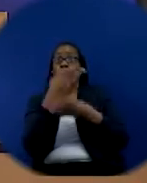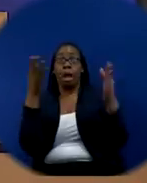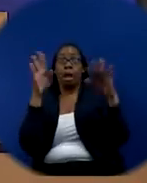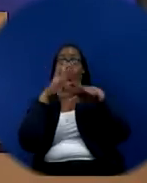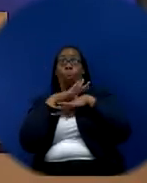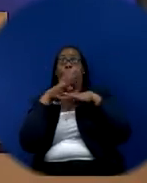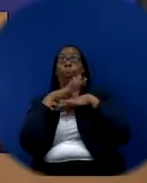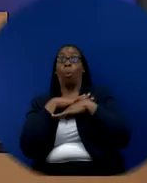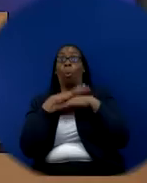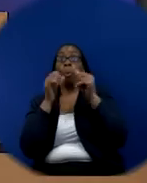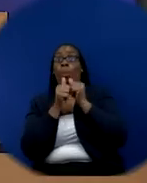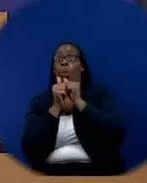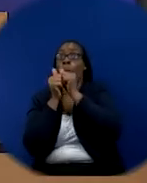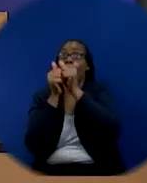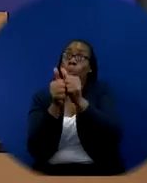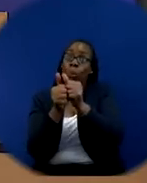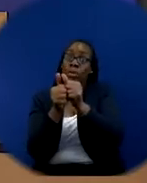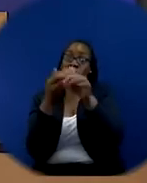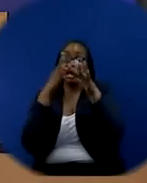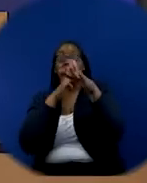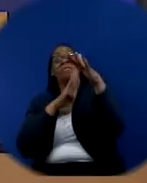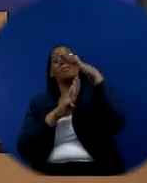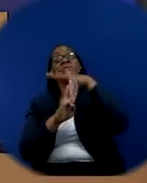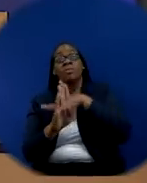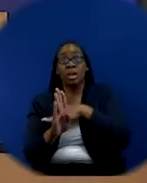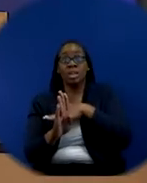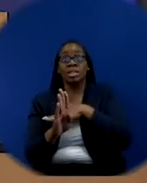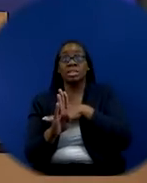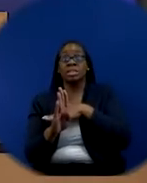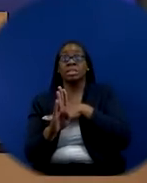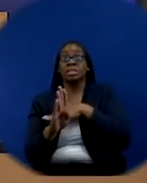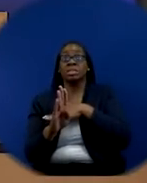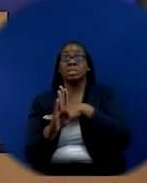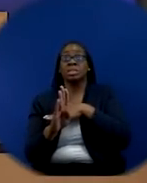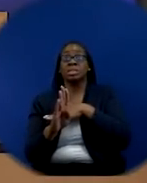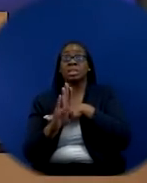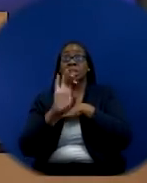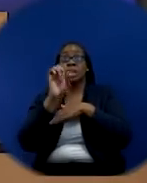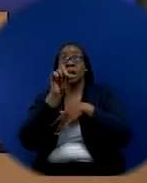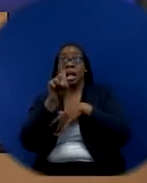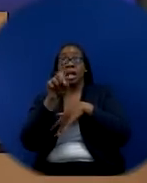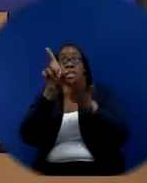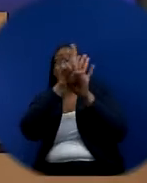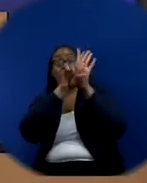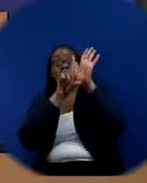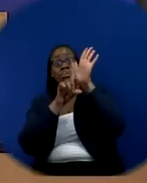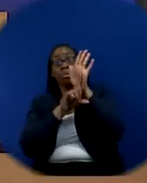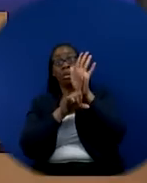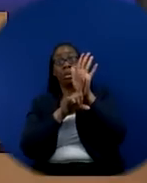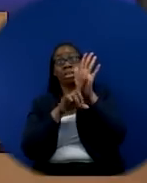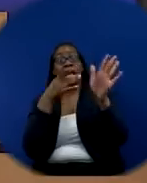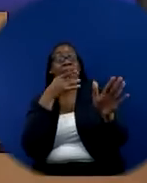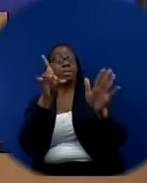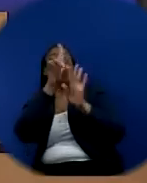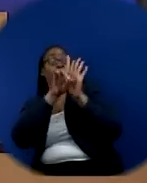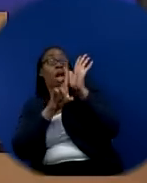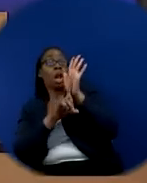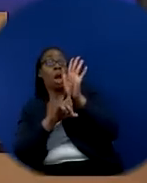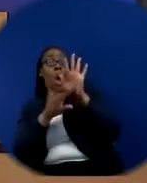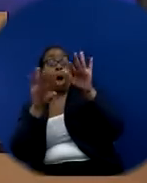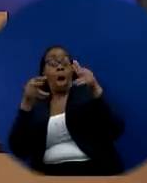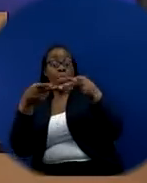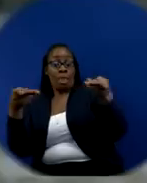filled with Pharisees and experts in the law. That's verse 3. That in this